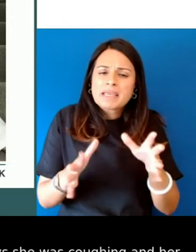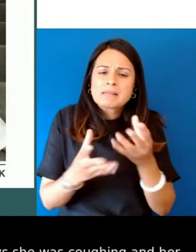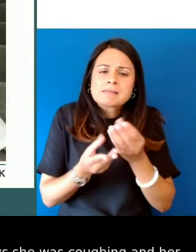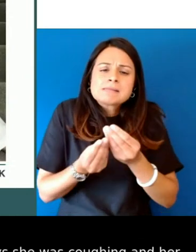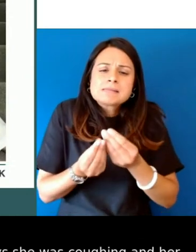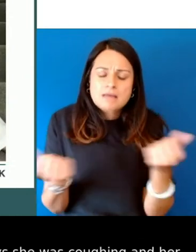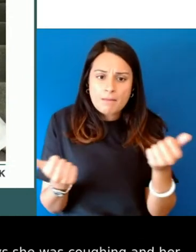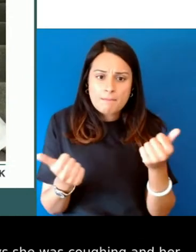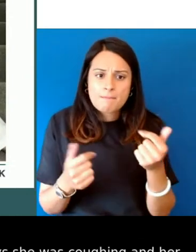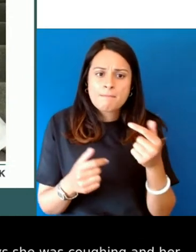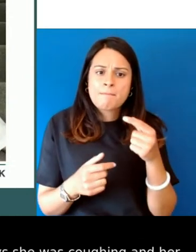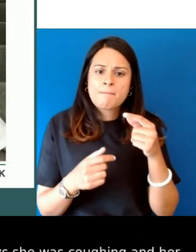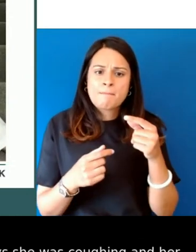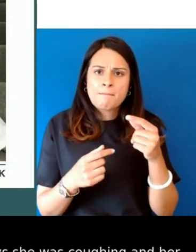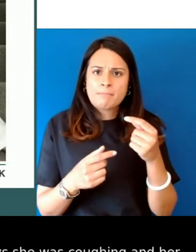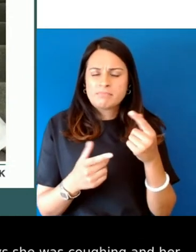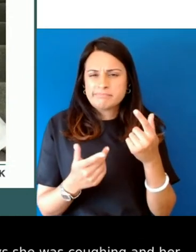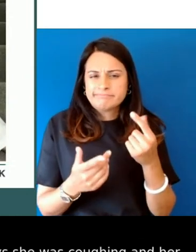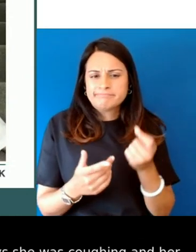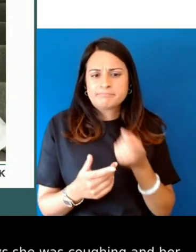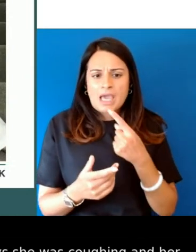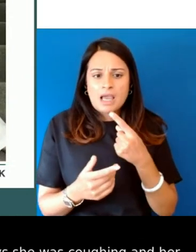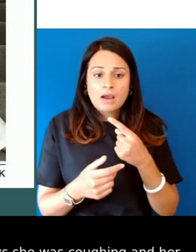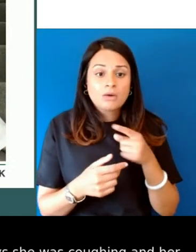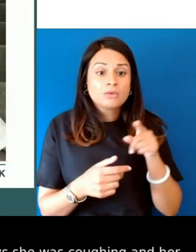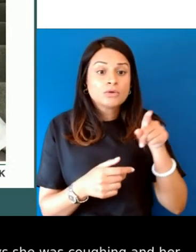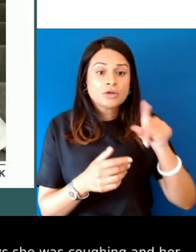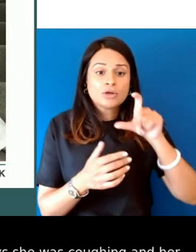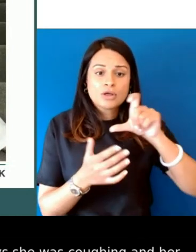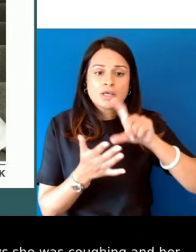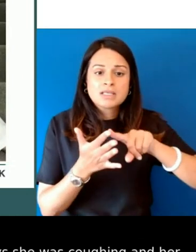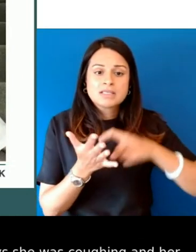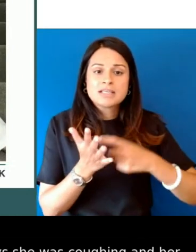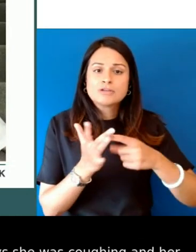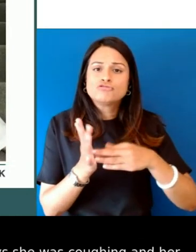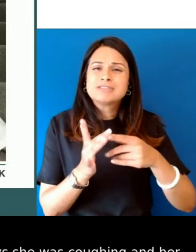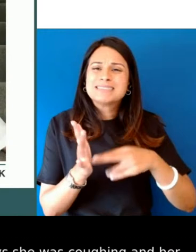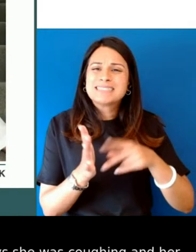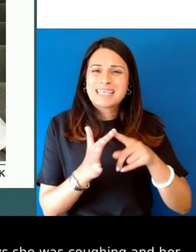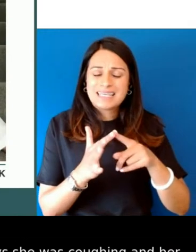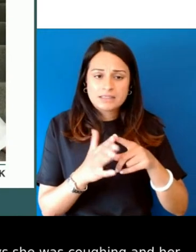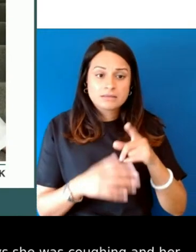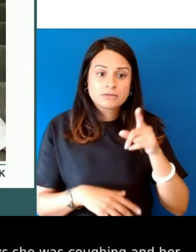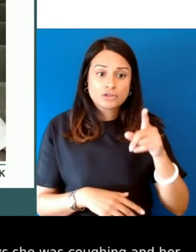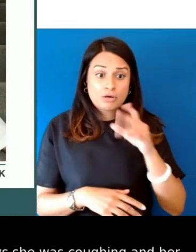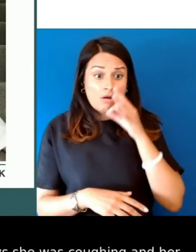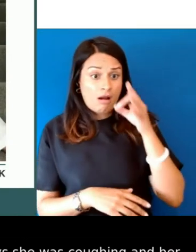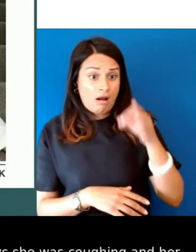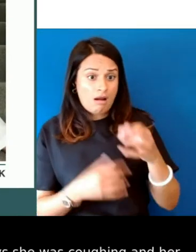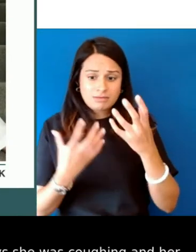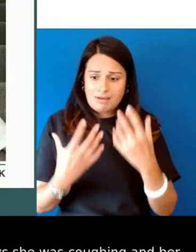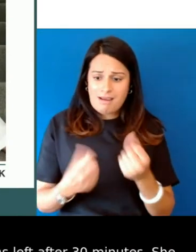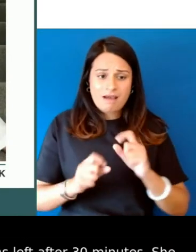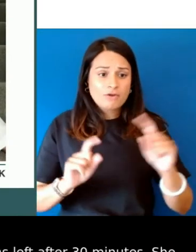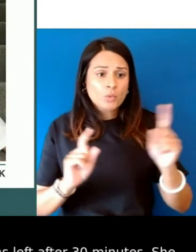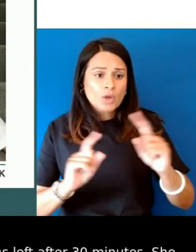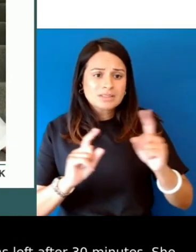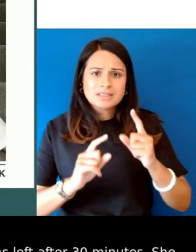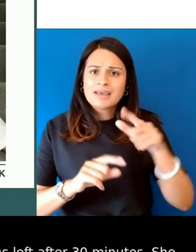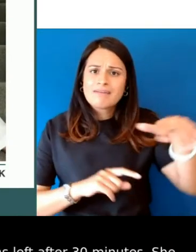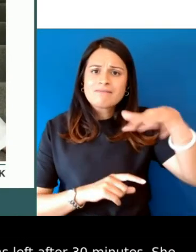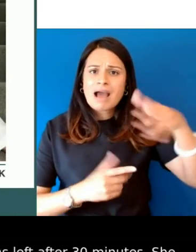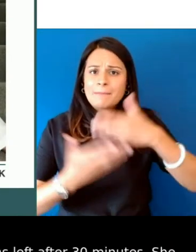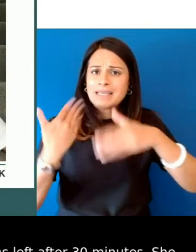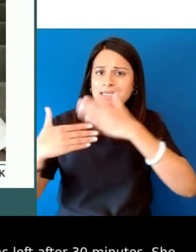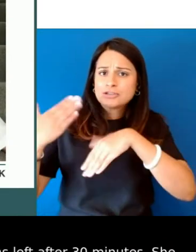have an atopic history which we would ask that she has well-controlled eczema and asthma and when you ask about family history and we ask about first degree